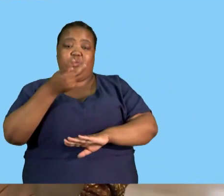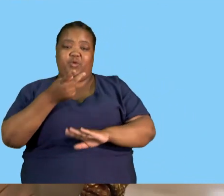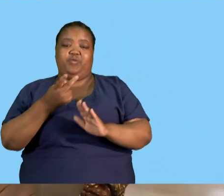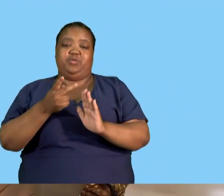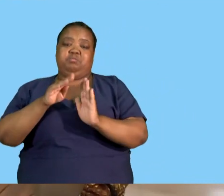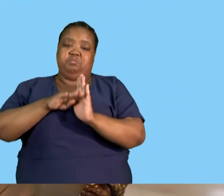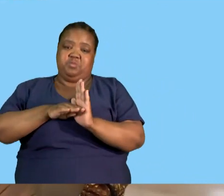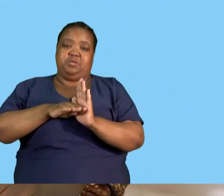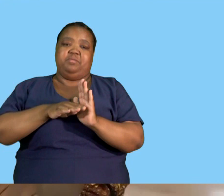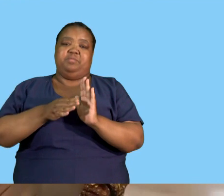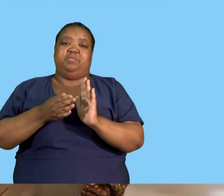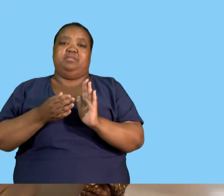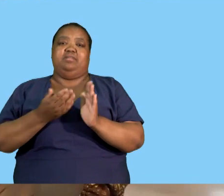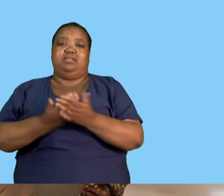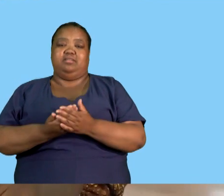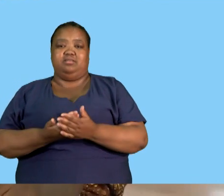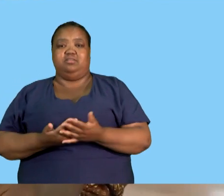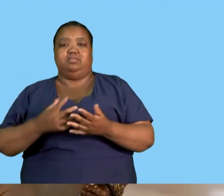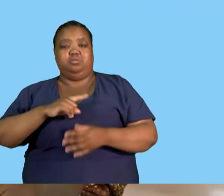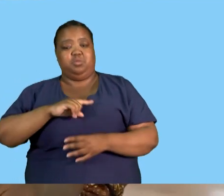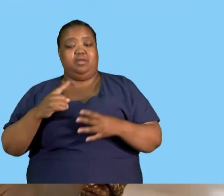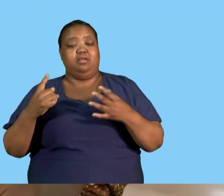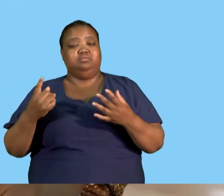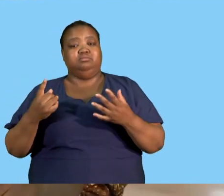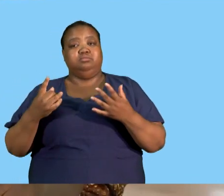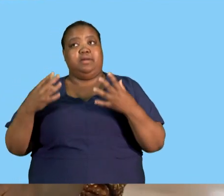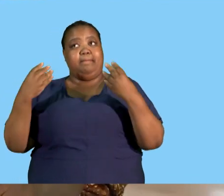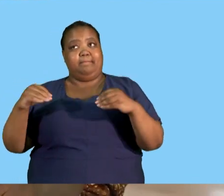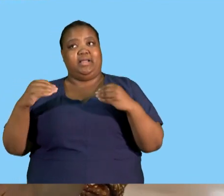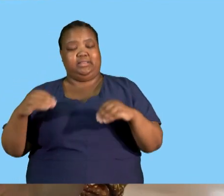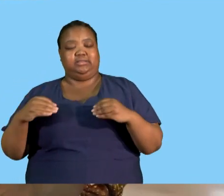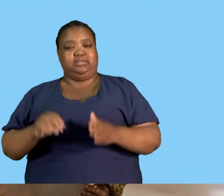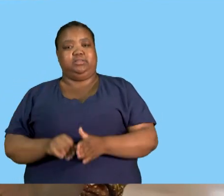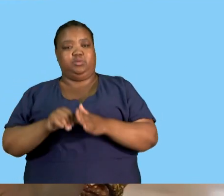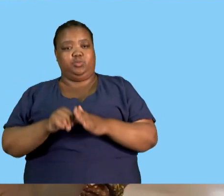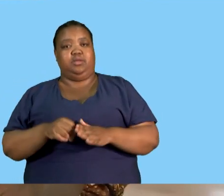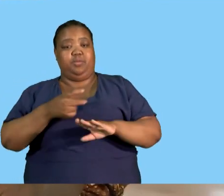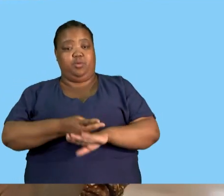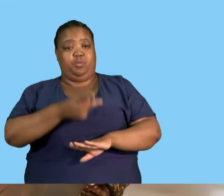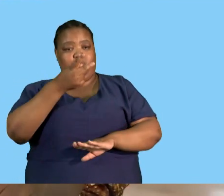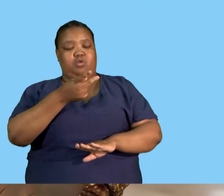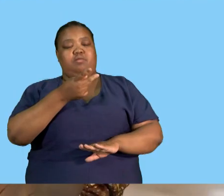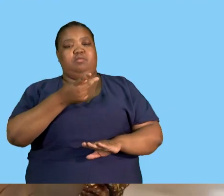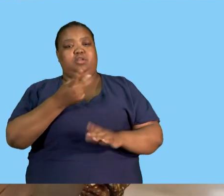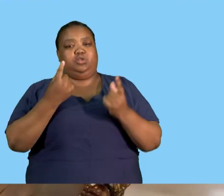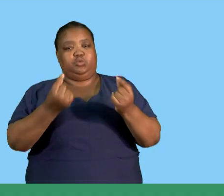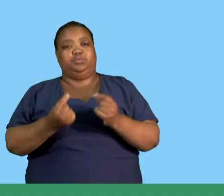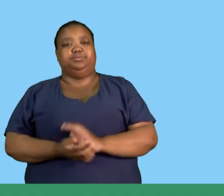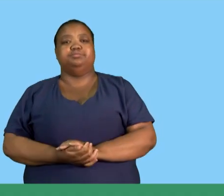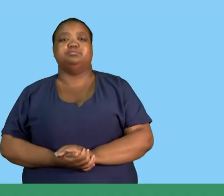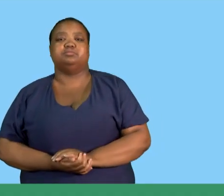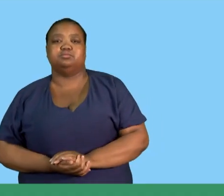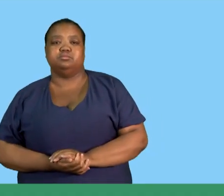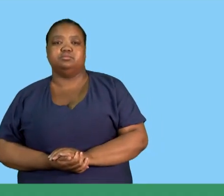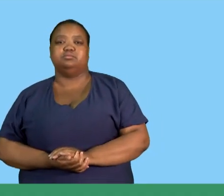you don't want to run at a loss also as a business, because the aim or the objective is to make profit. Borrow